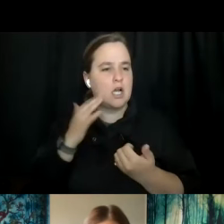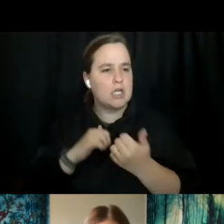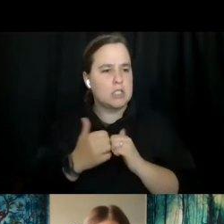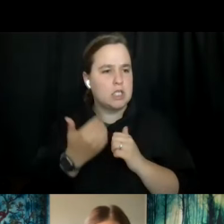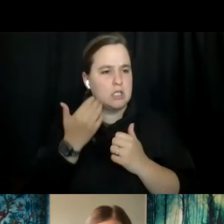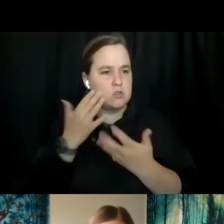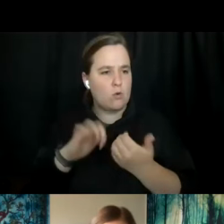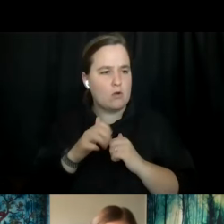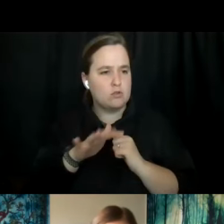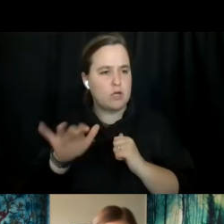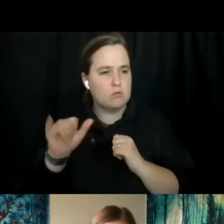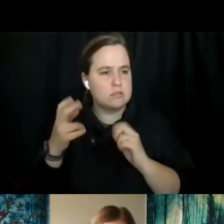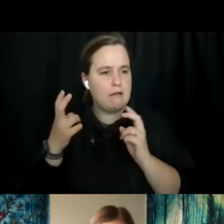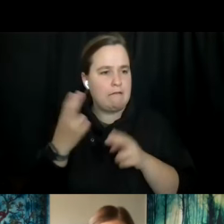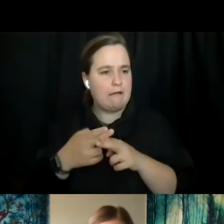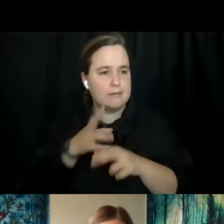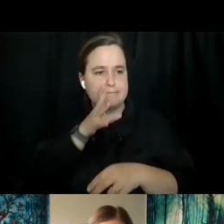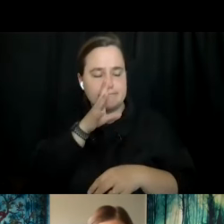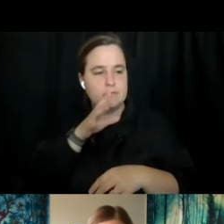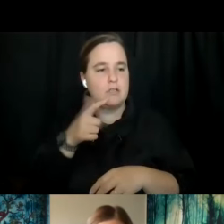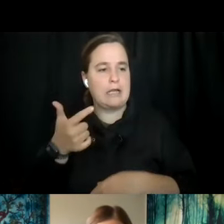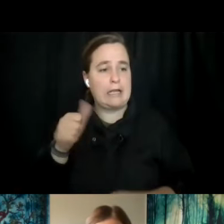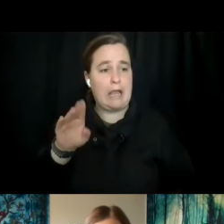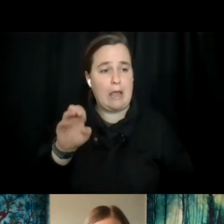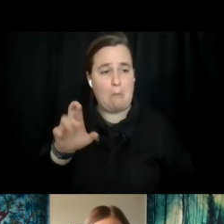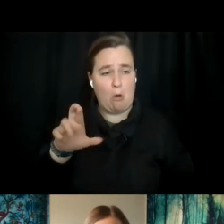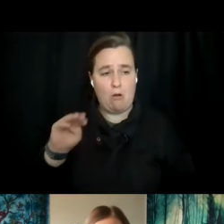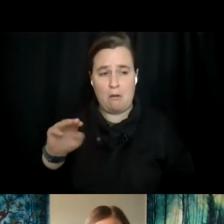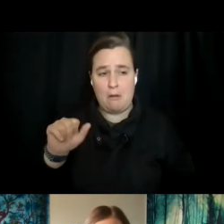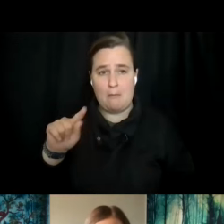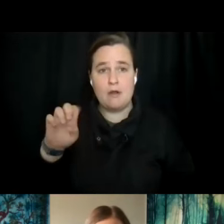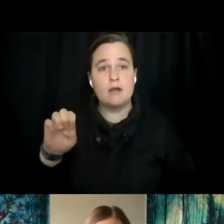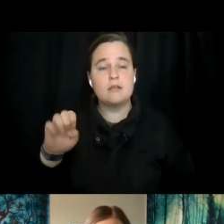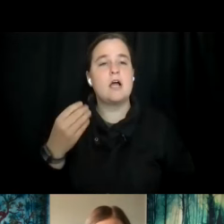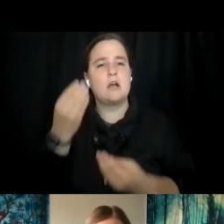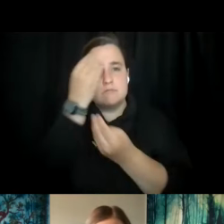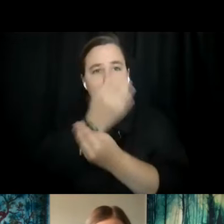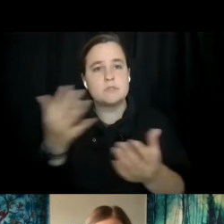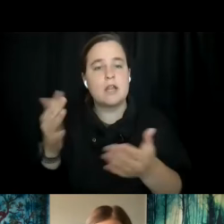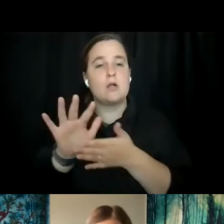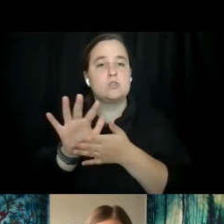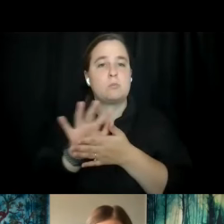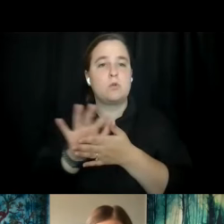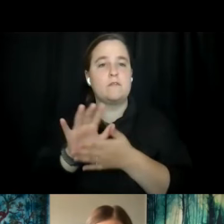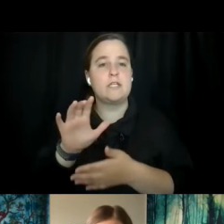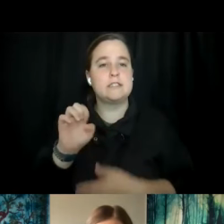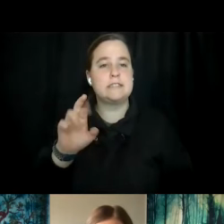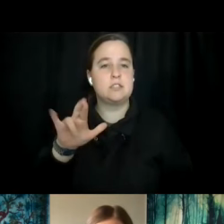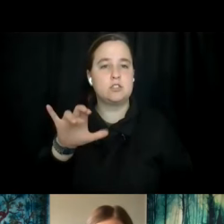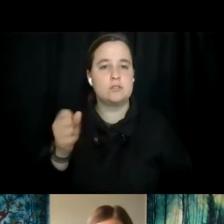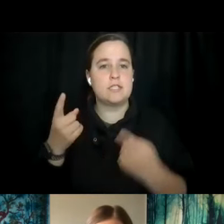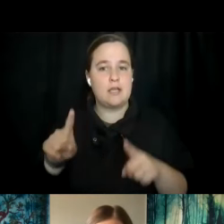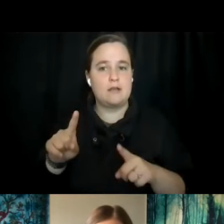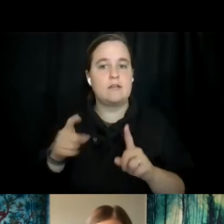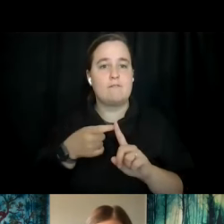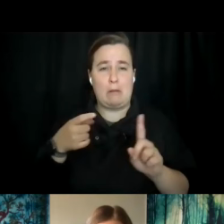Gabermati, but I do want to note that there's a movie series that's going on that